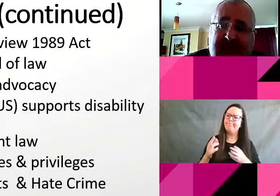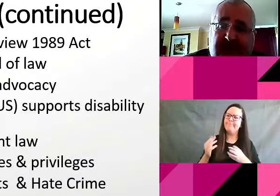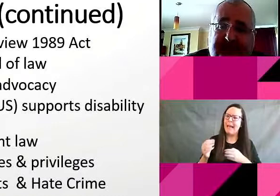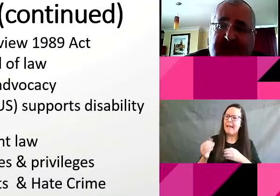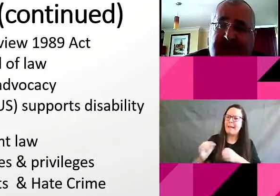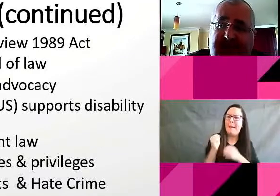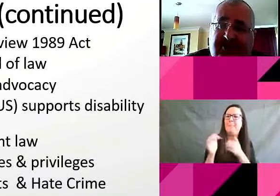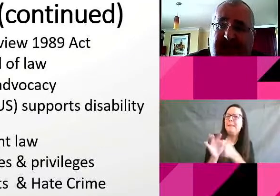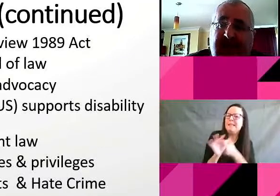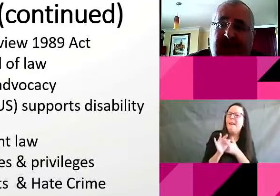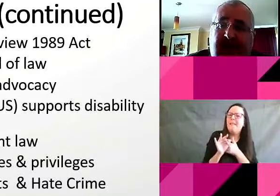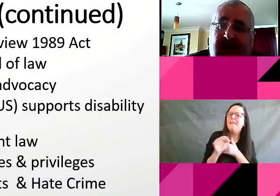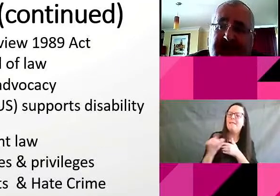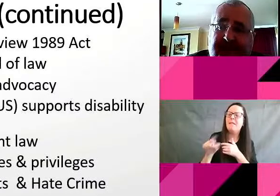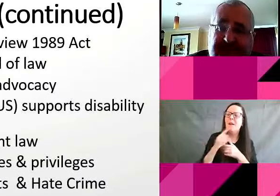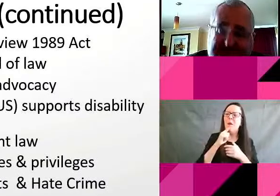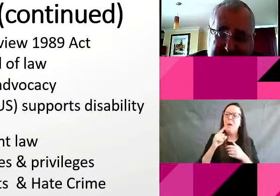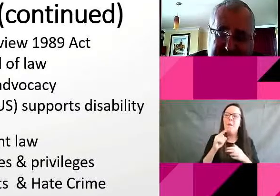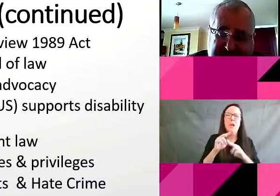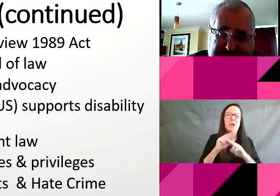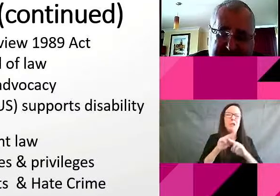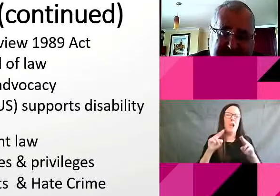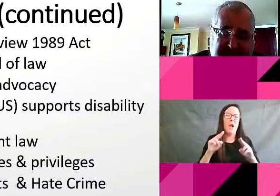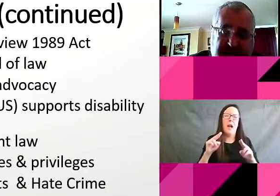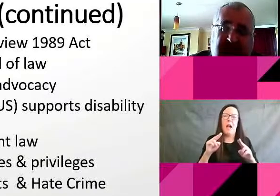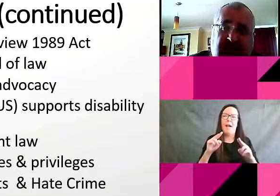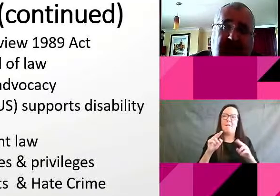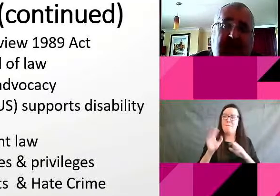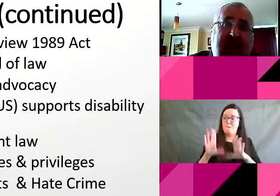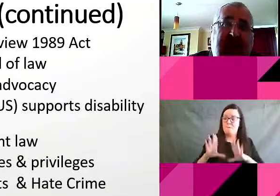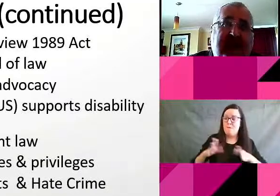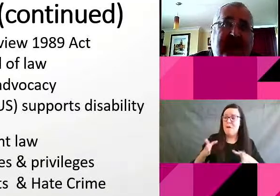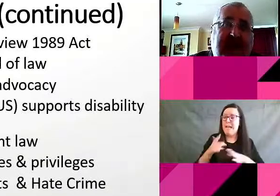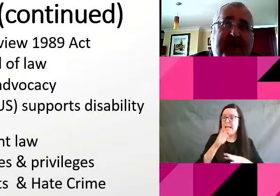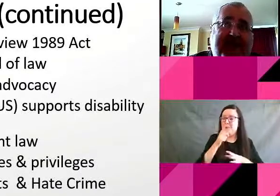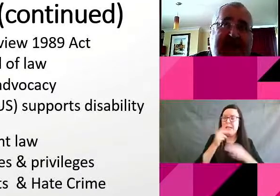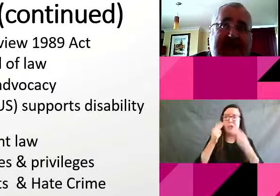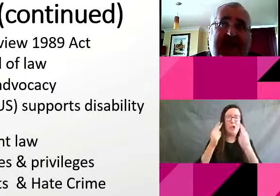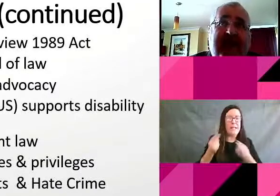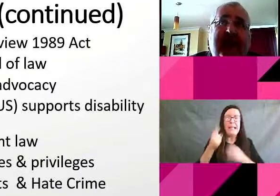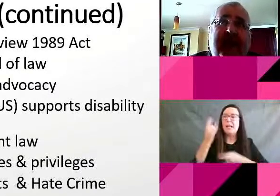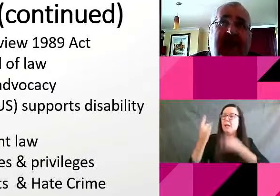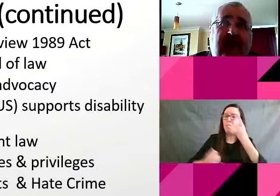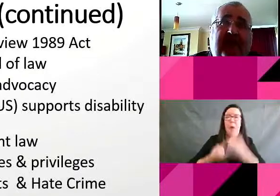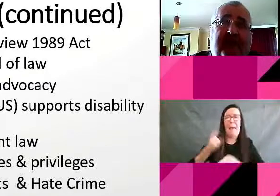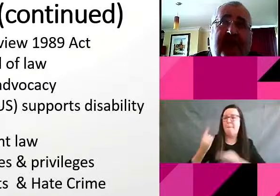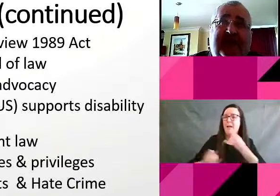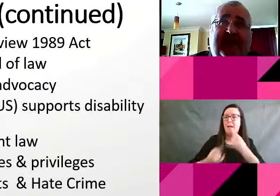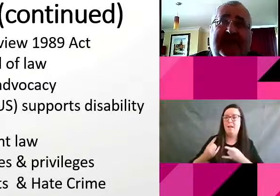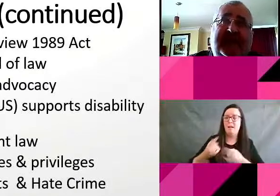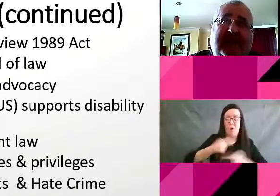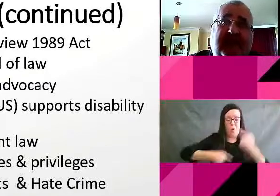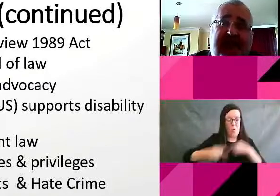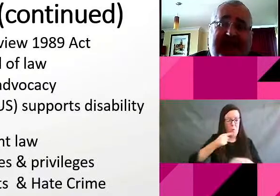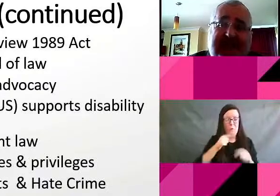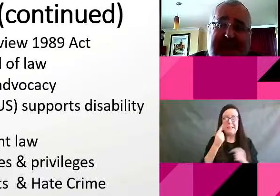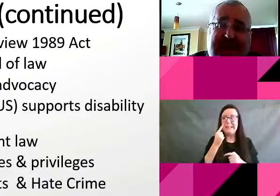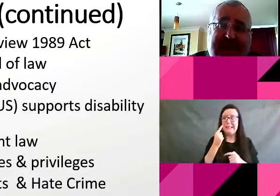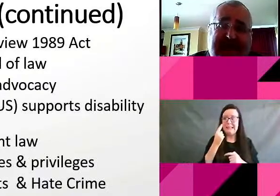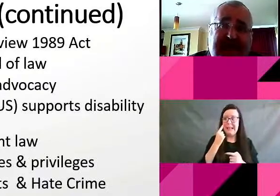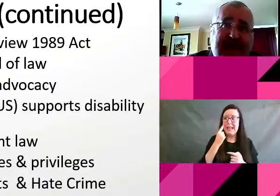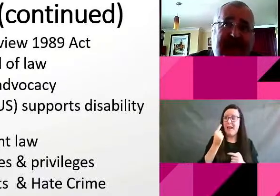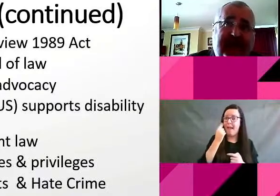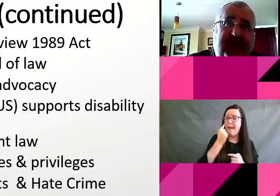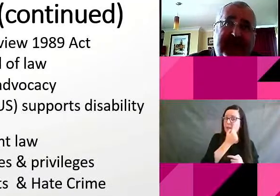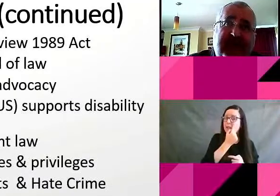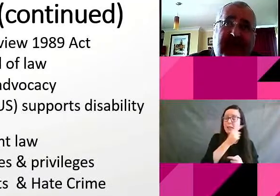an absolute privileging of free speech that needs to occur. And we have seen now from evidence in the United